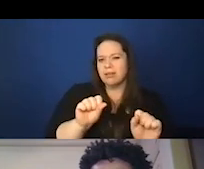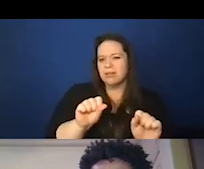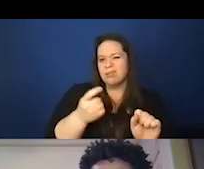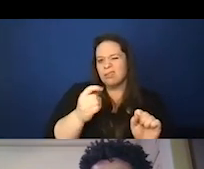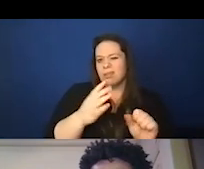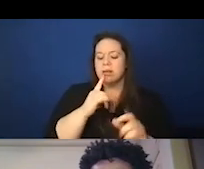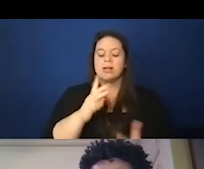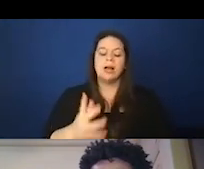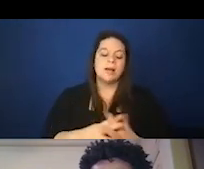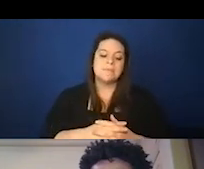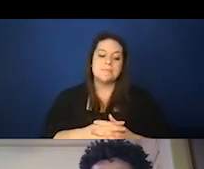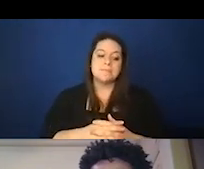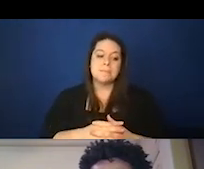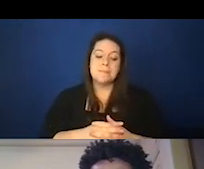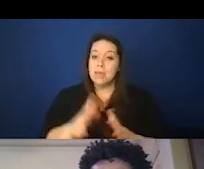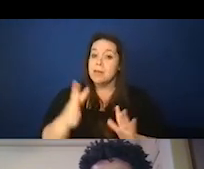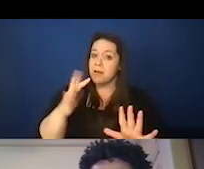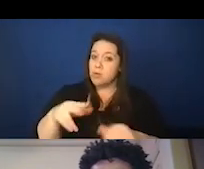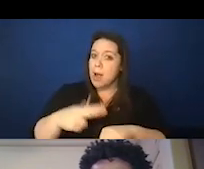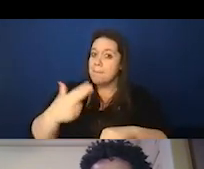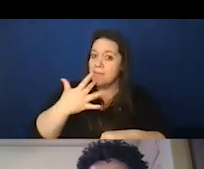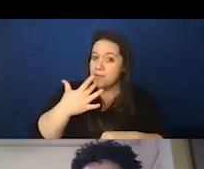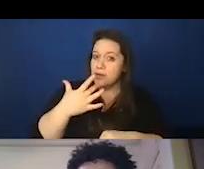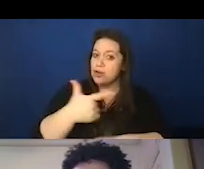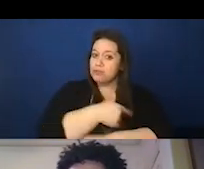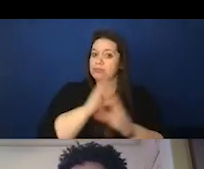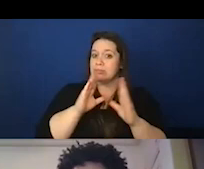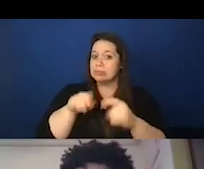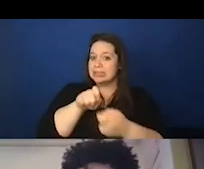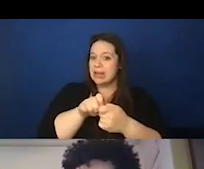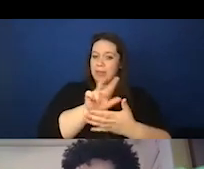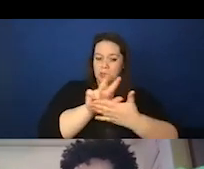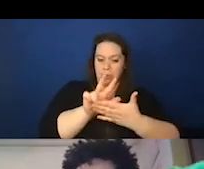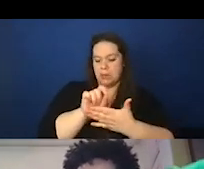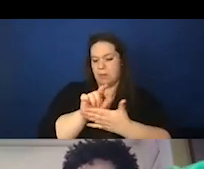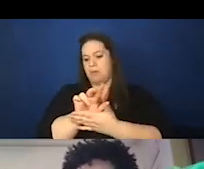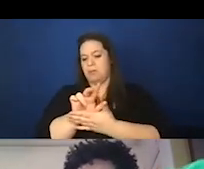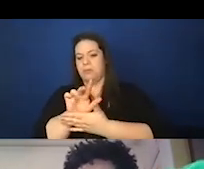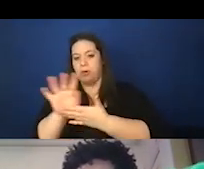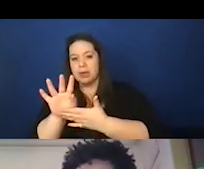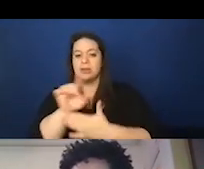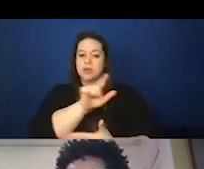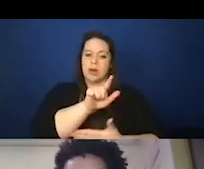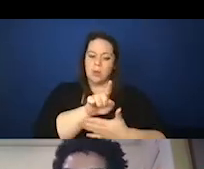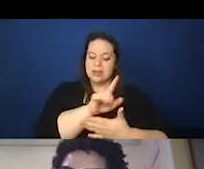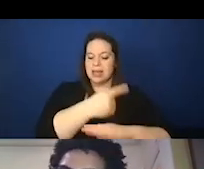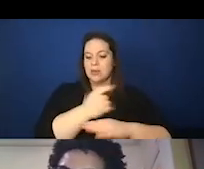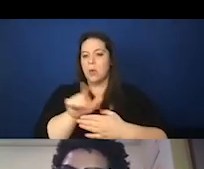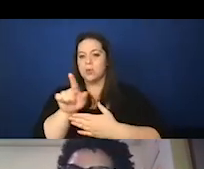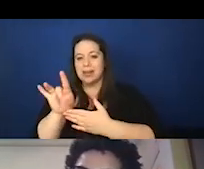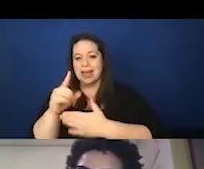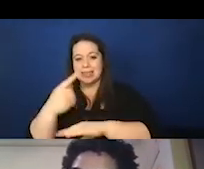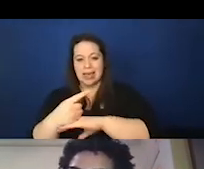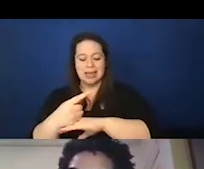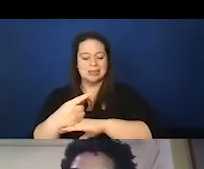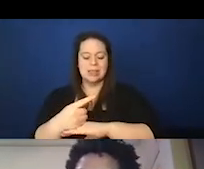still need to get it, and you're going to get the protection you need. I agree fully with Dr. Vasquez, because family physicians and pediatricians give out more